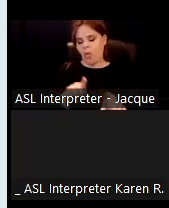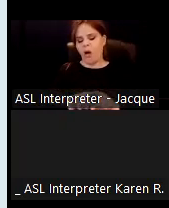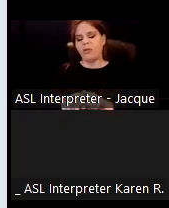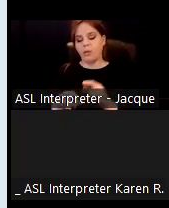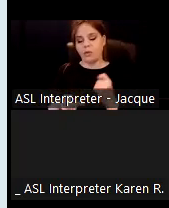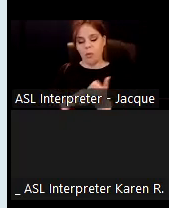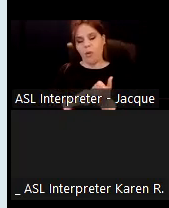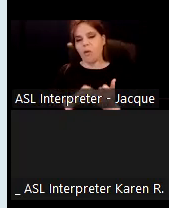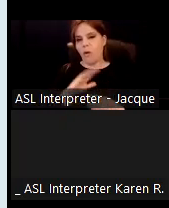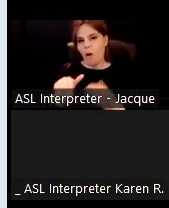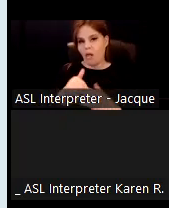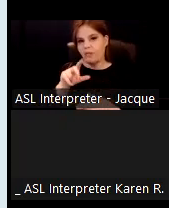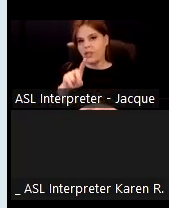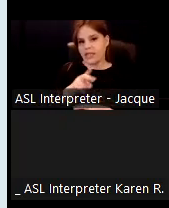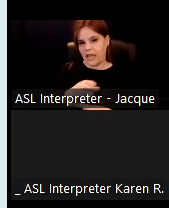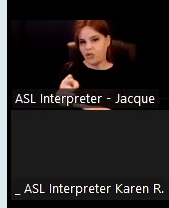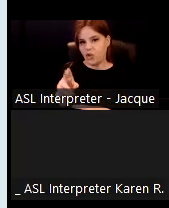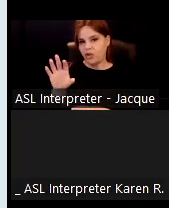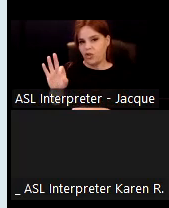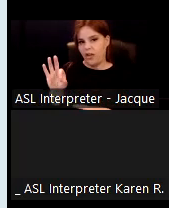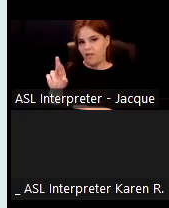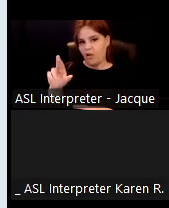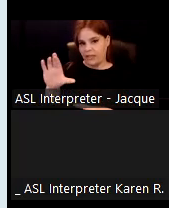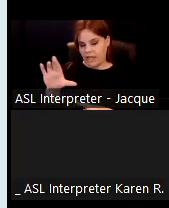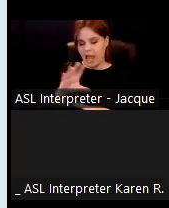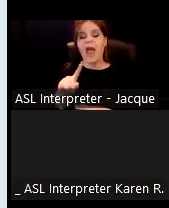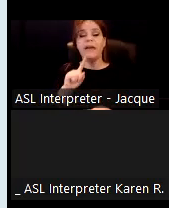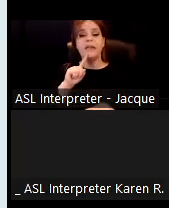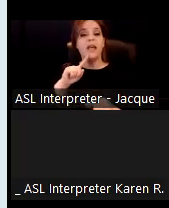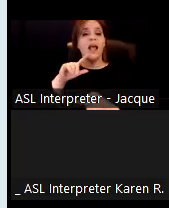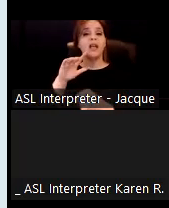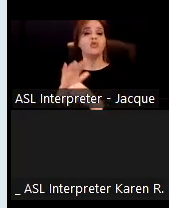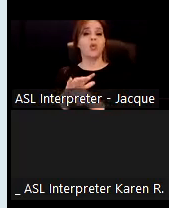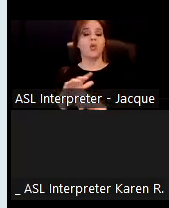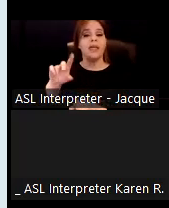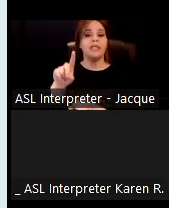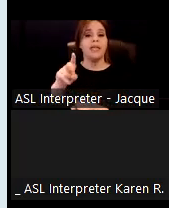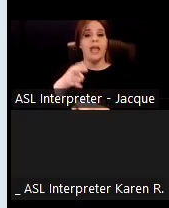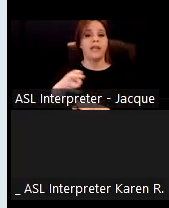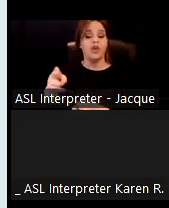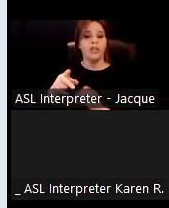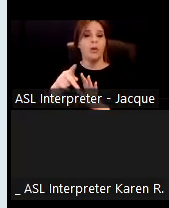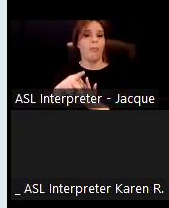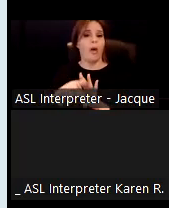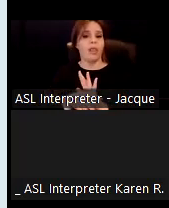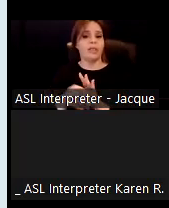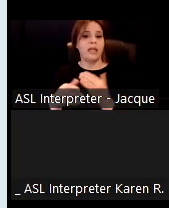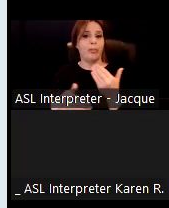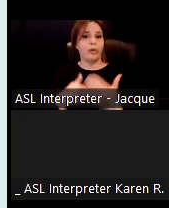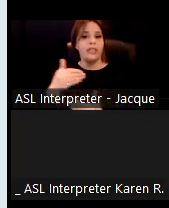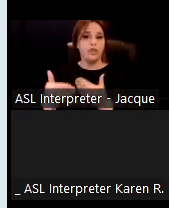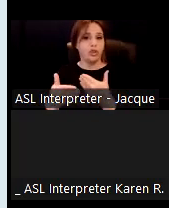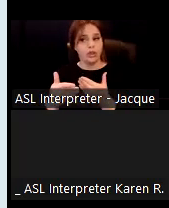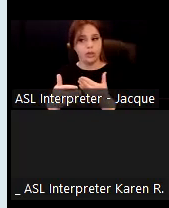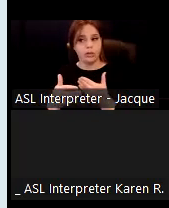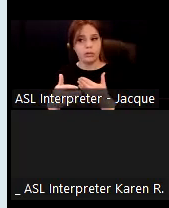FRCs and ensure that DHH policies and procedures are in.